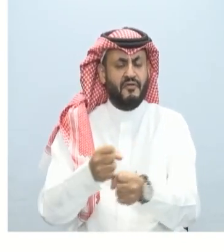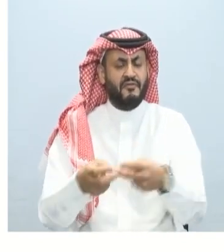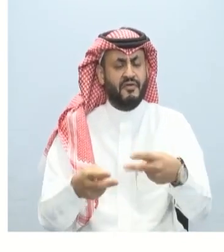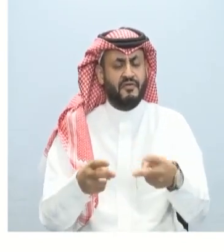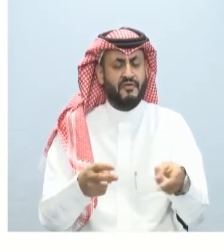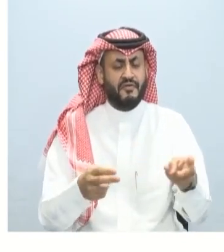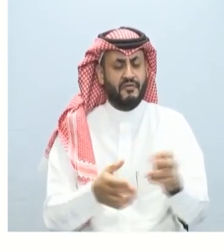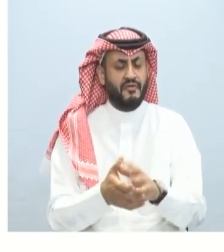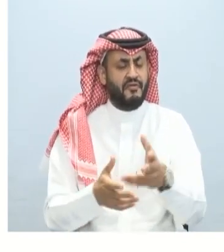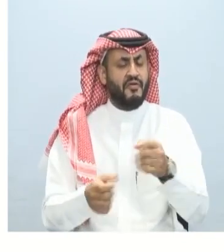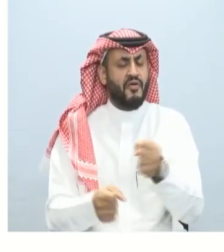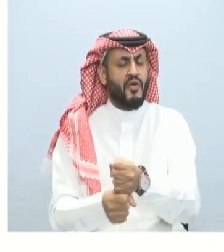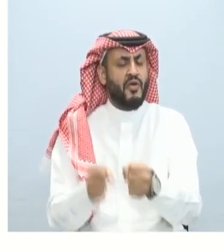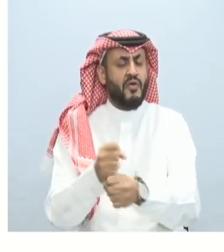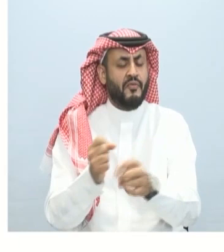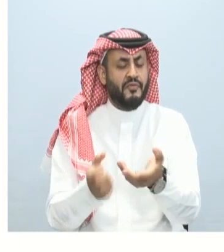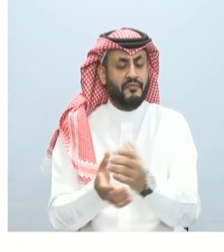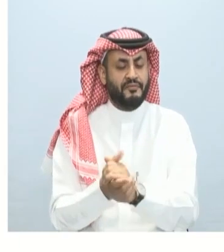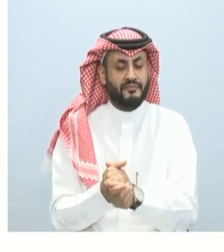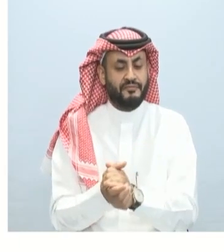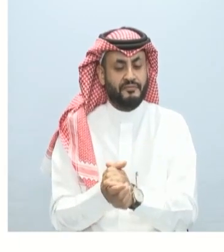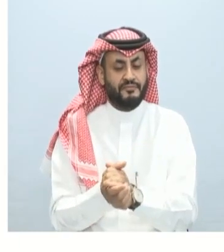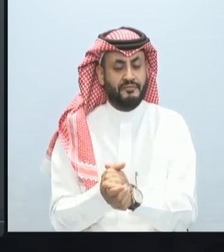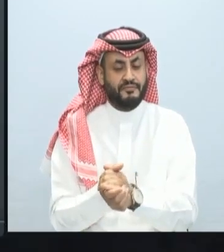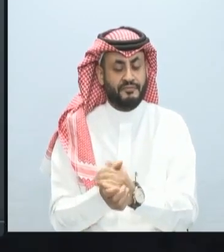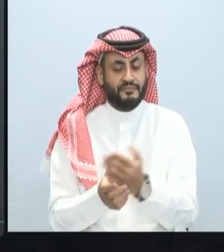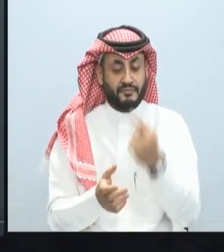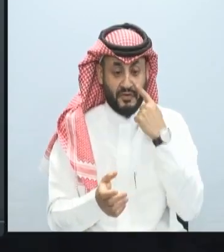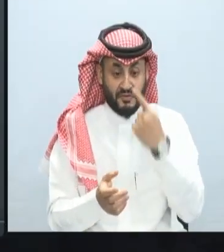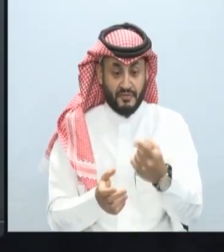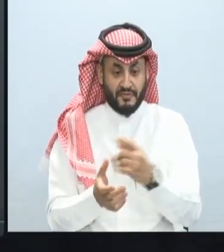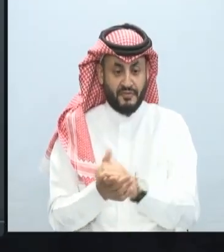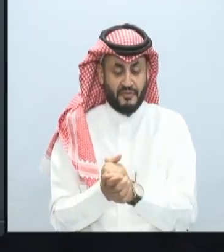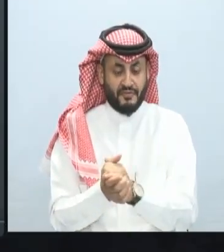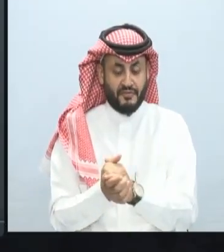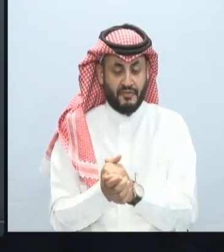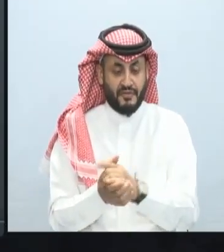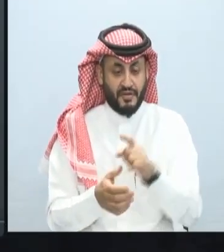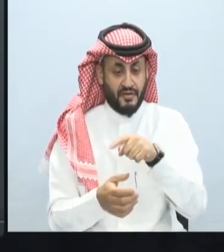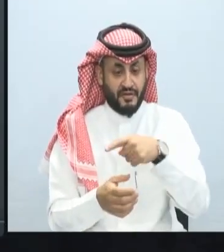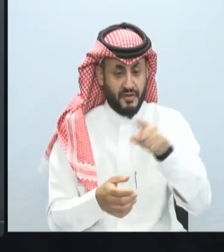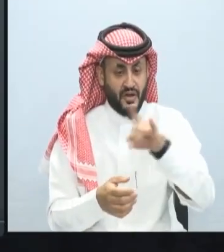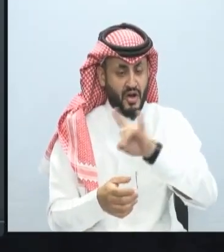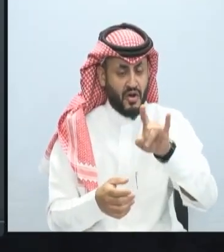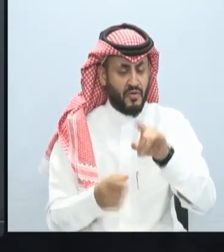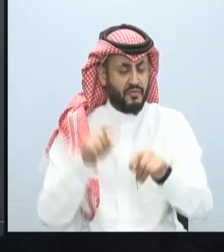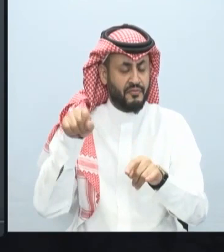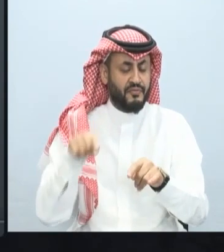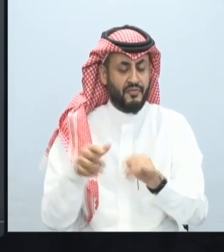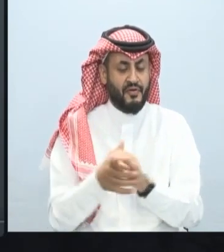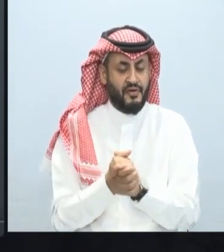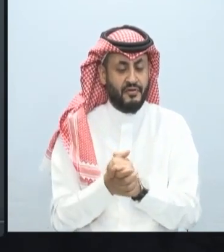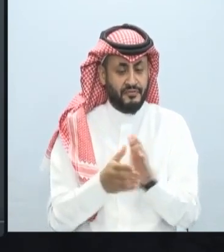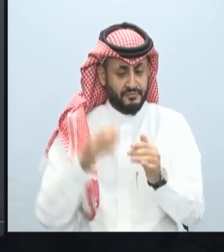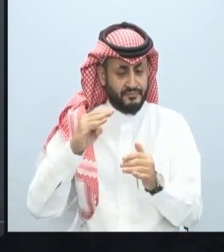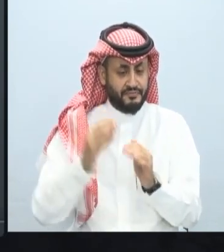So what is the structure that we have? Of course, here you notice that it is a yes-no question. So usually when we answer,